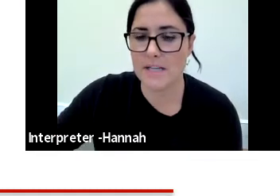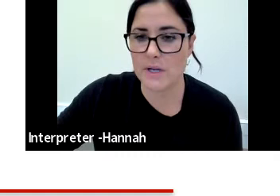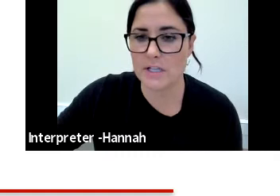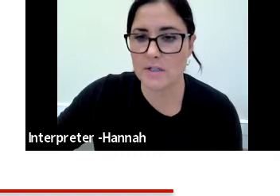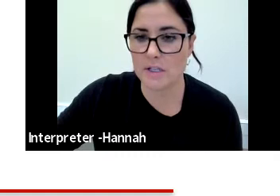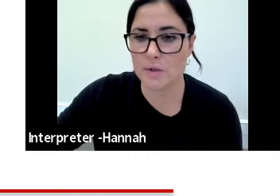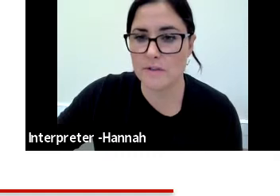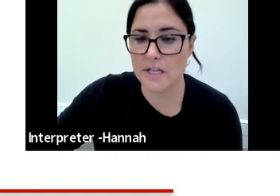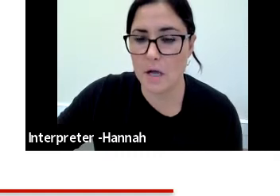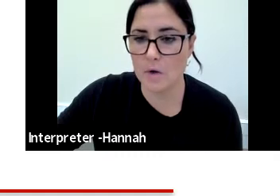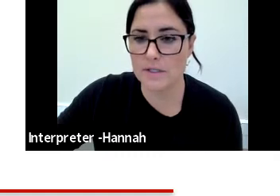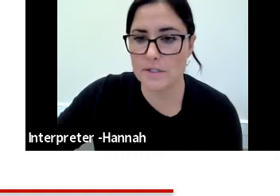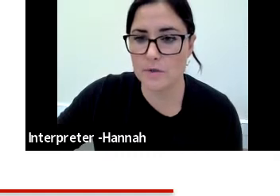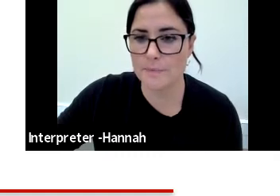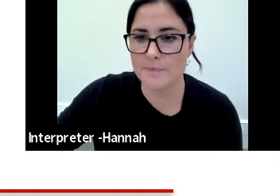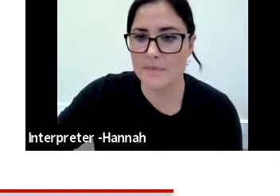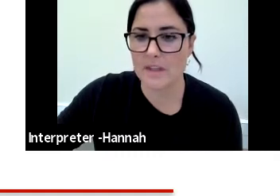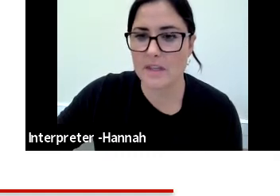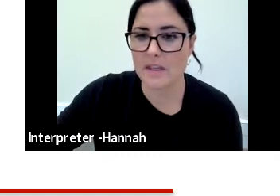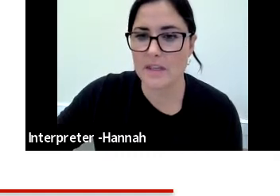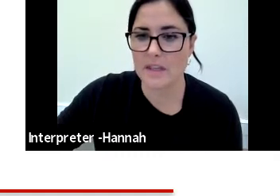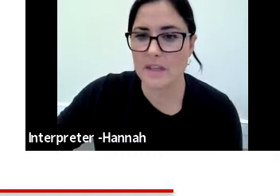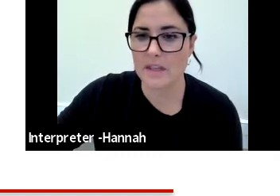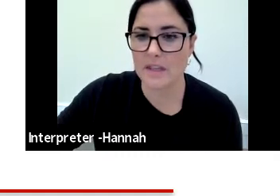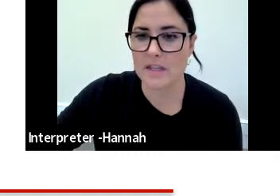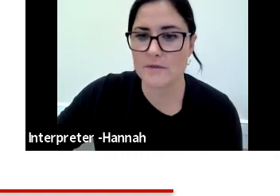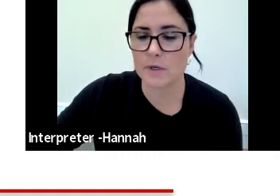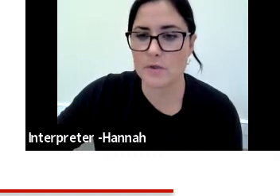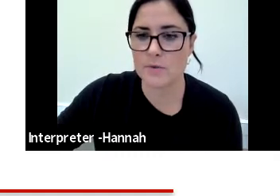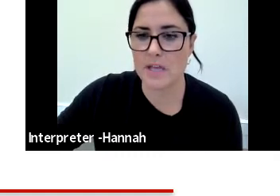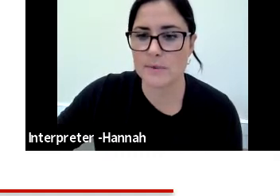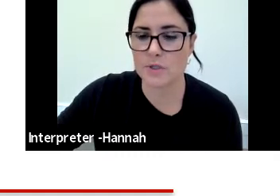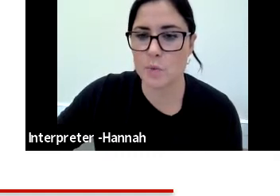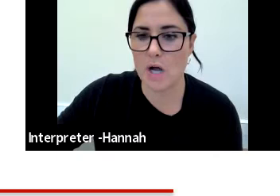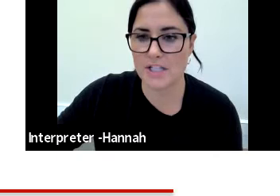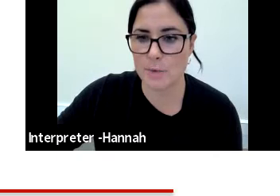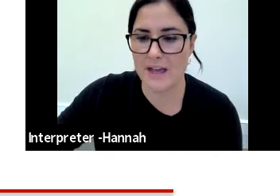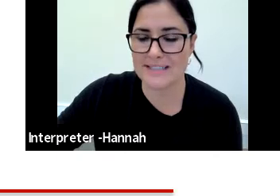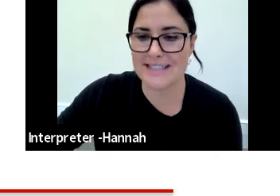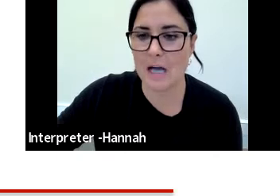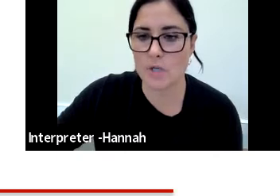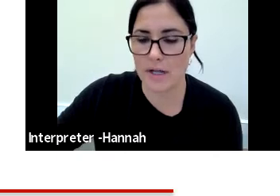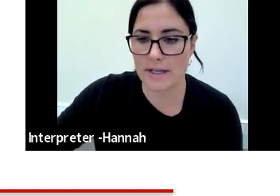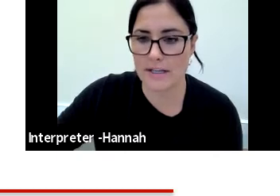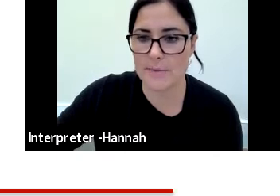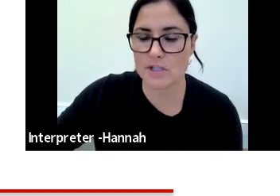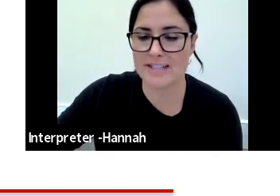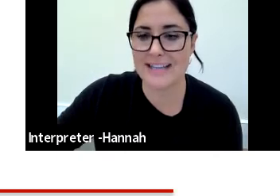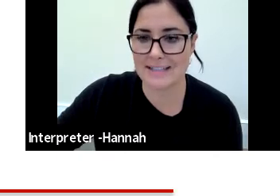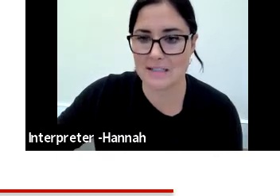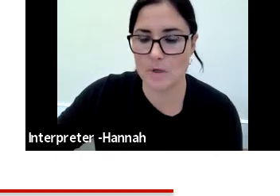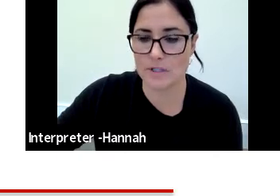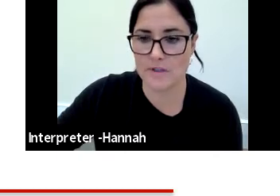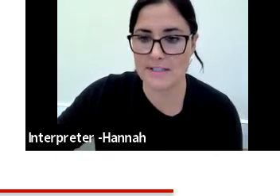The best way to include a video on Zoom is for you to be able to watch it without sound on, and to make